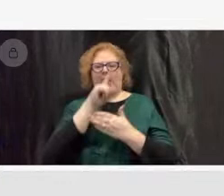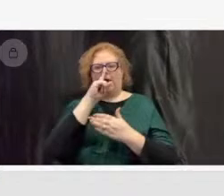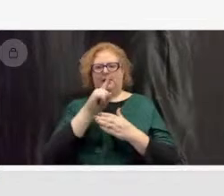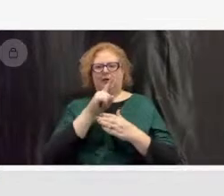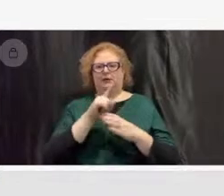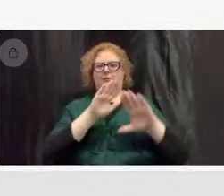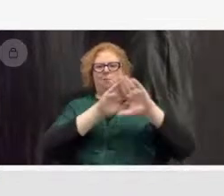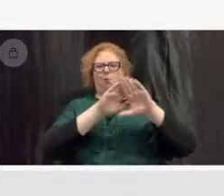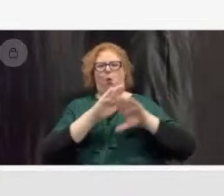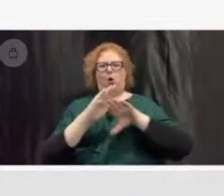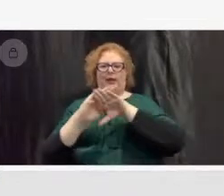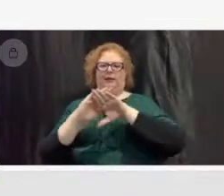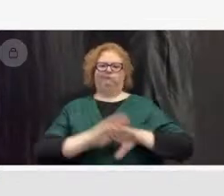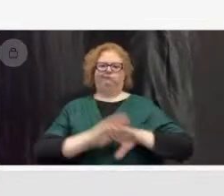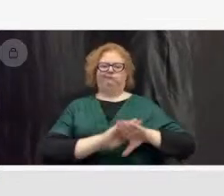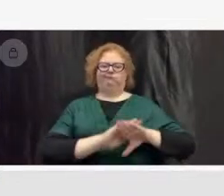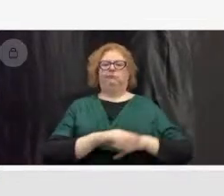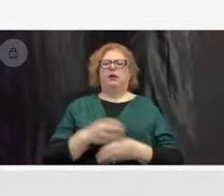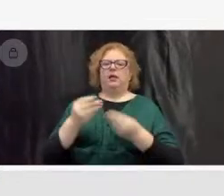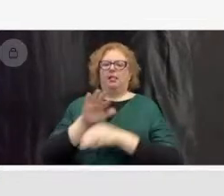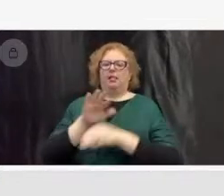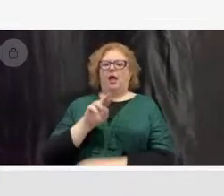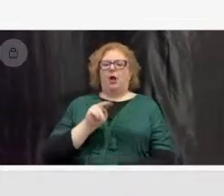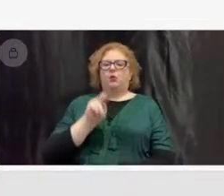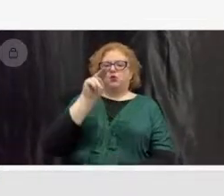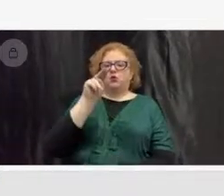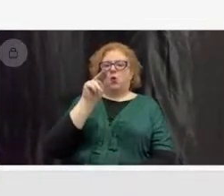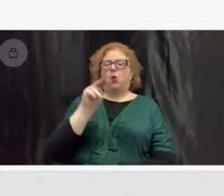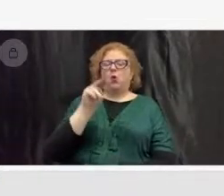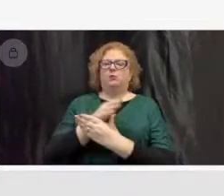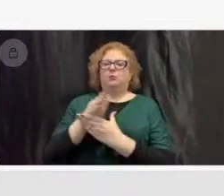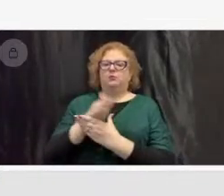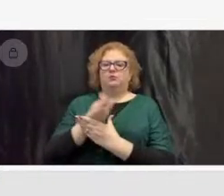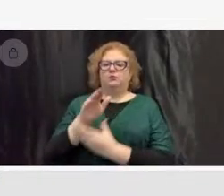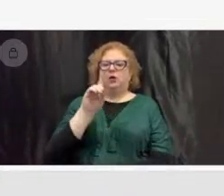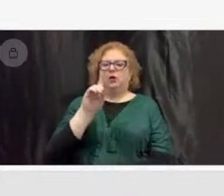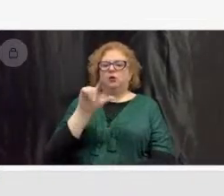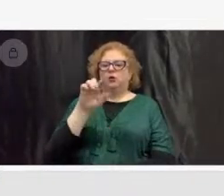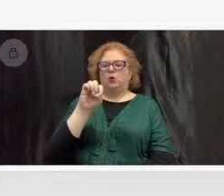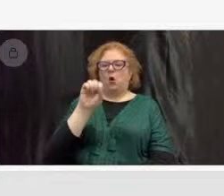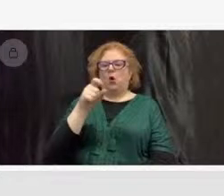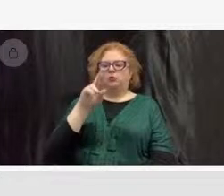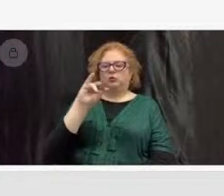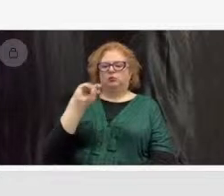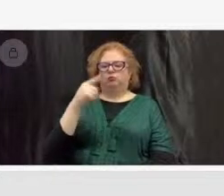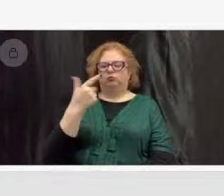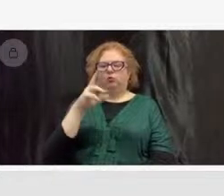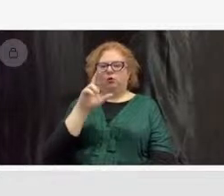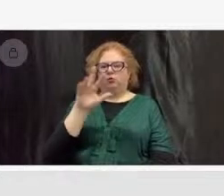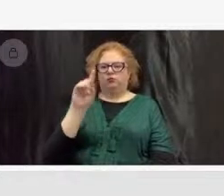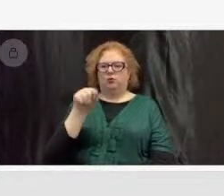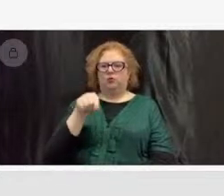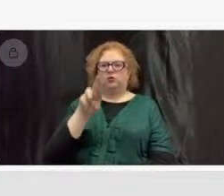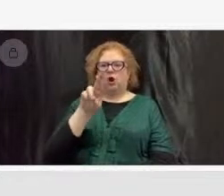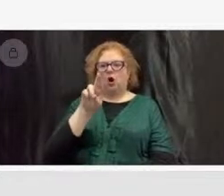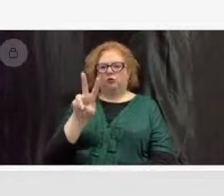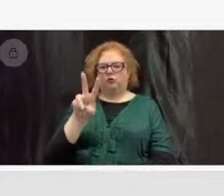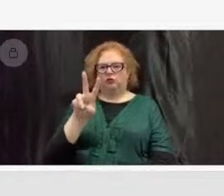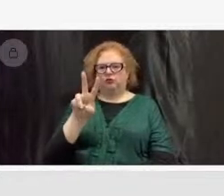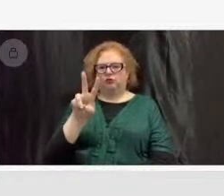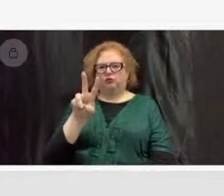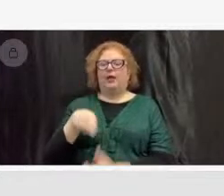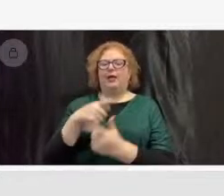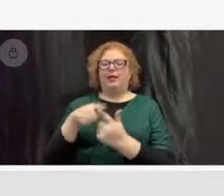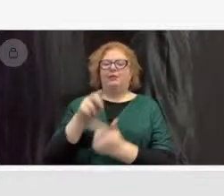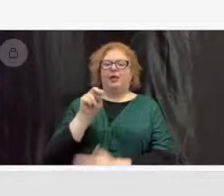The land on the north of Baseline between North Lane and Doyle Springs Road has 3 residences in R2. Then to the